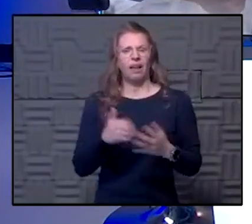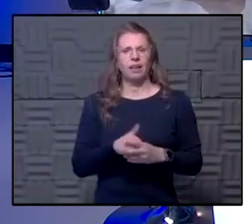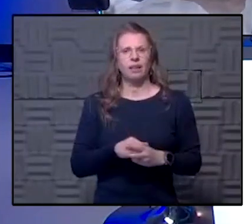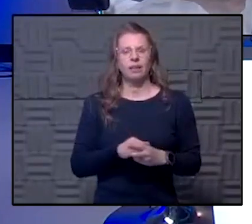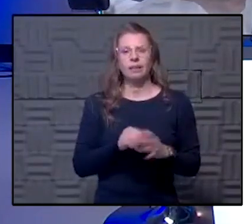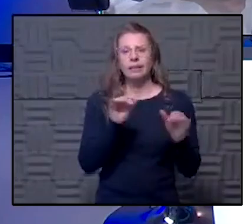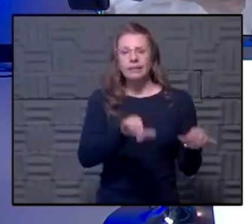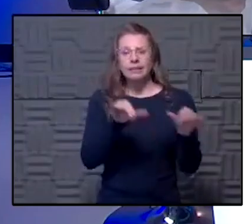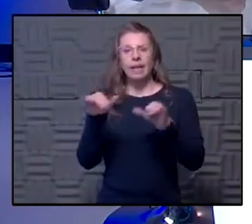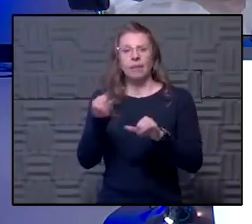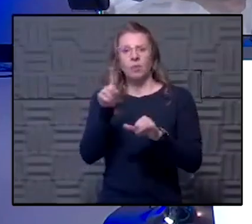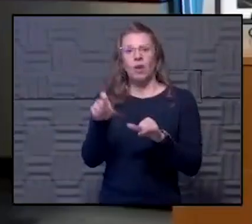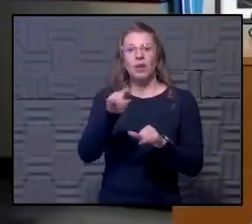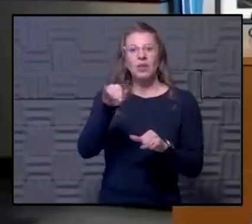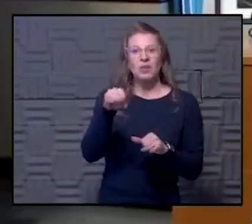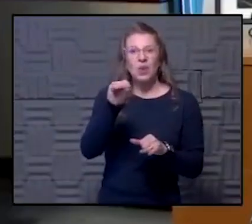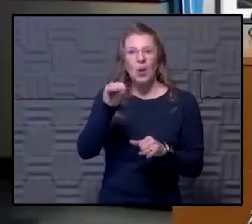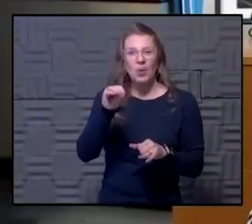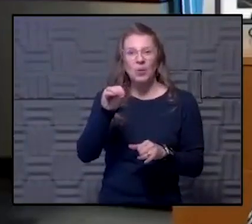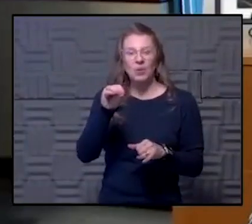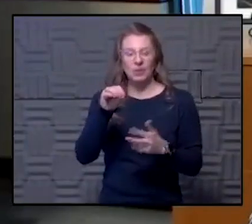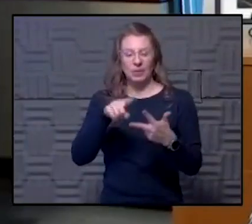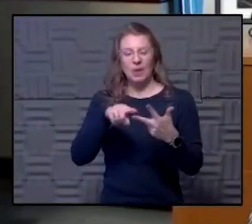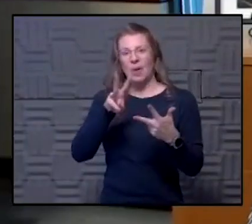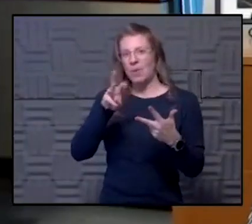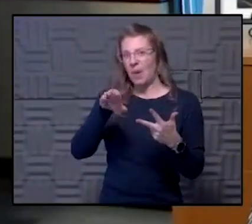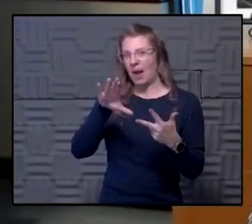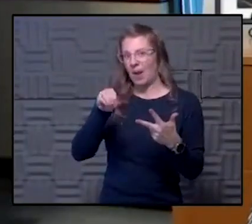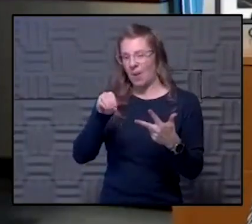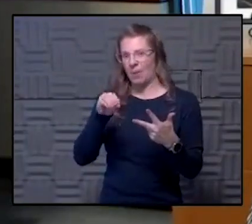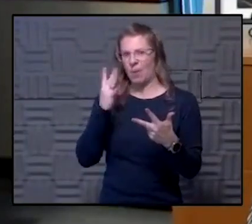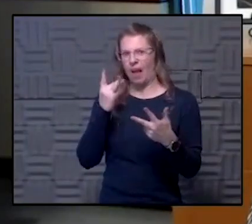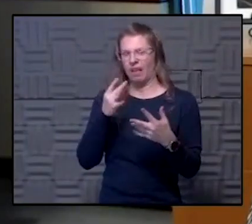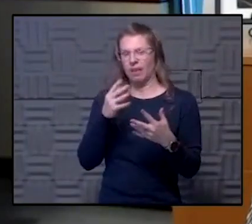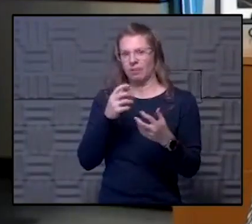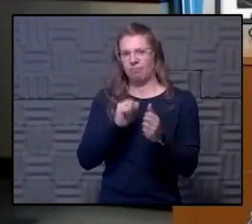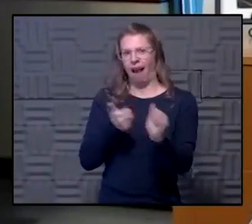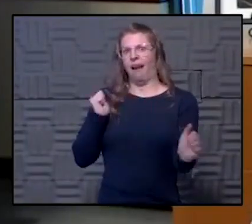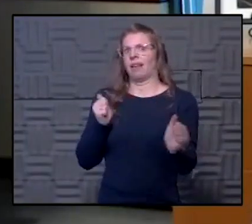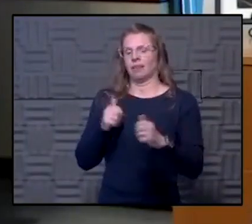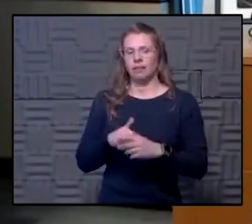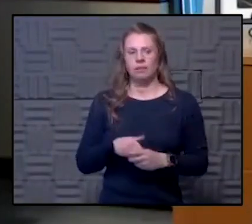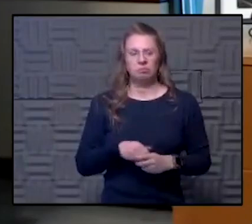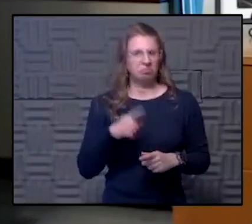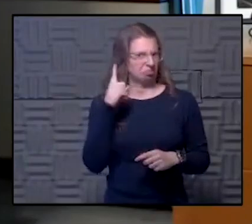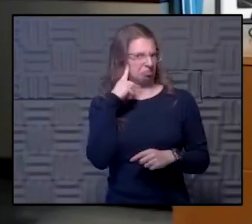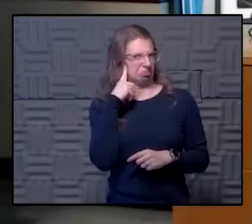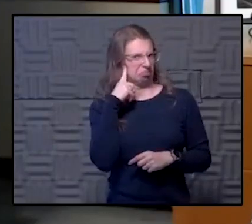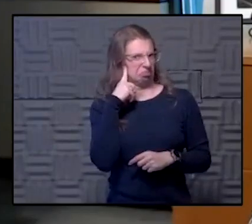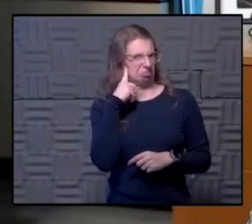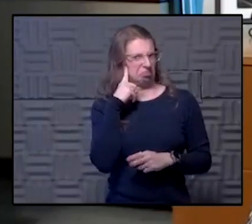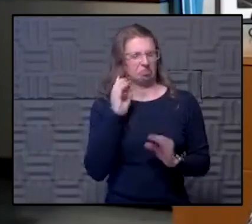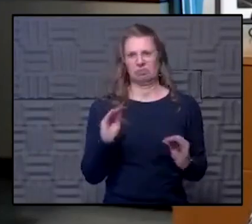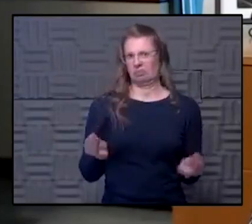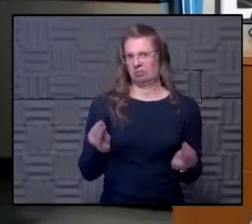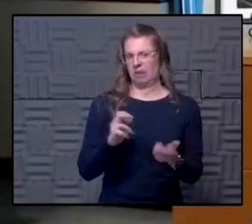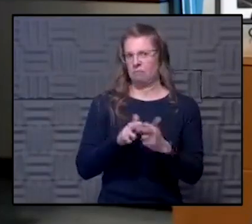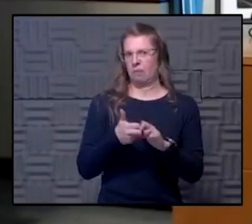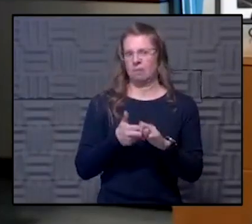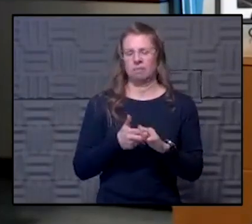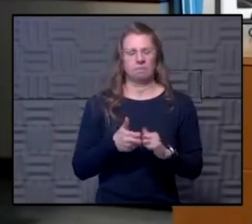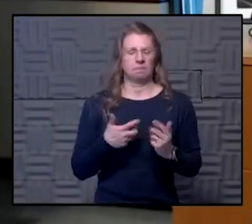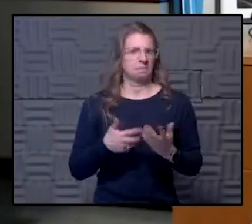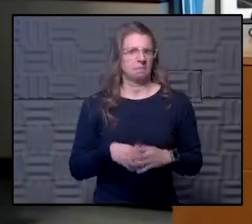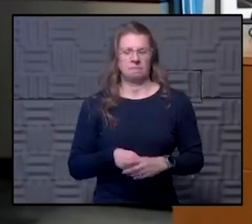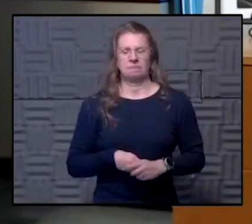Which is the same question for Johnson and Wyandotte, just let you know. I have not heard that there were any problems at all. As a